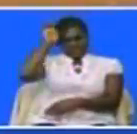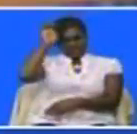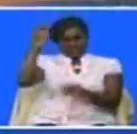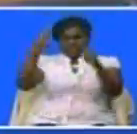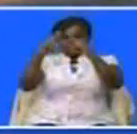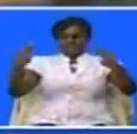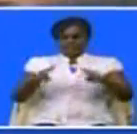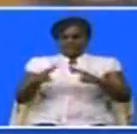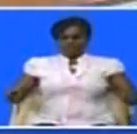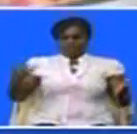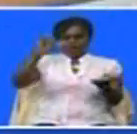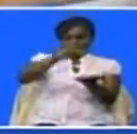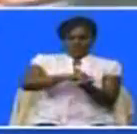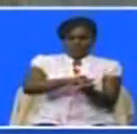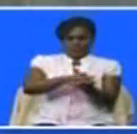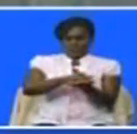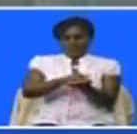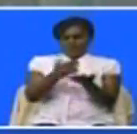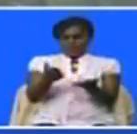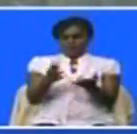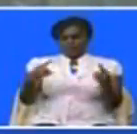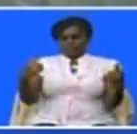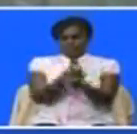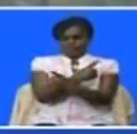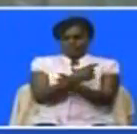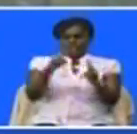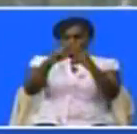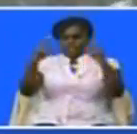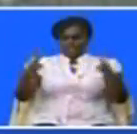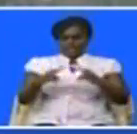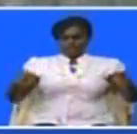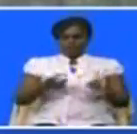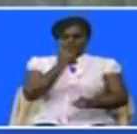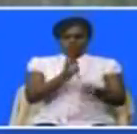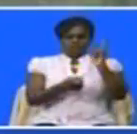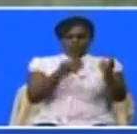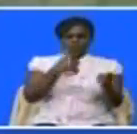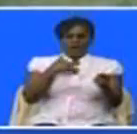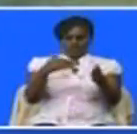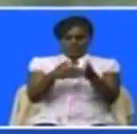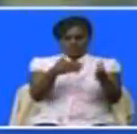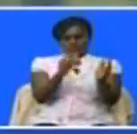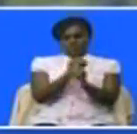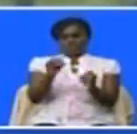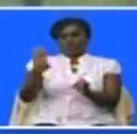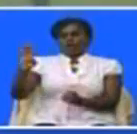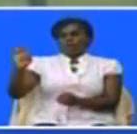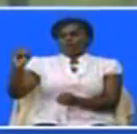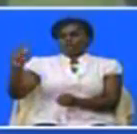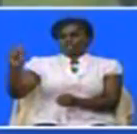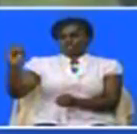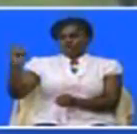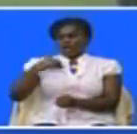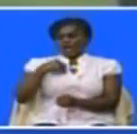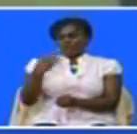Airport. The marathon is in contrast to other international marathons which have less turns, such as Boston Marathon, which has only 3